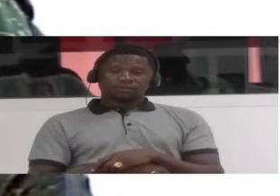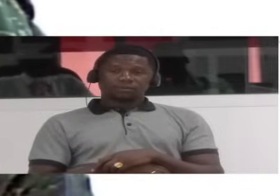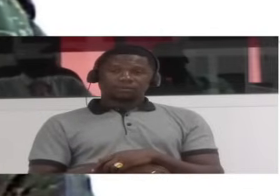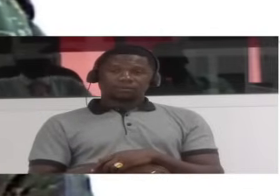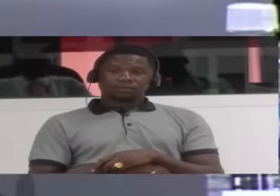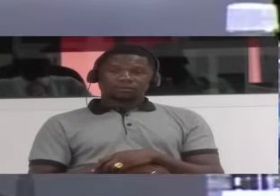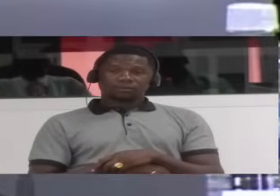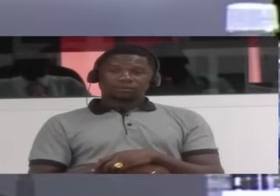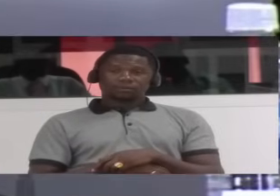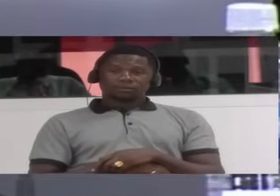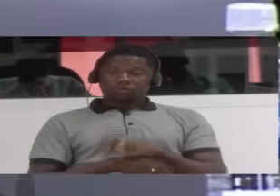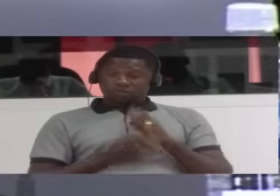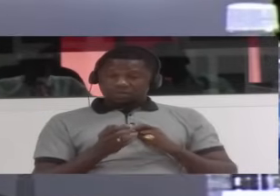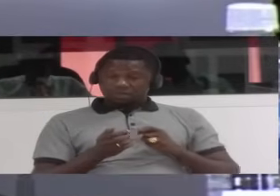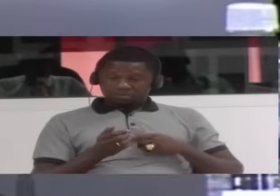Was he a paid assassin?